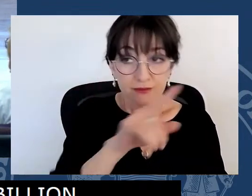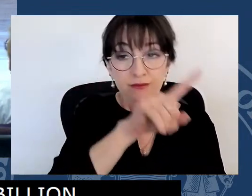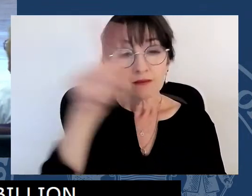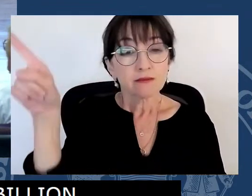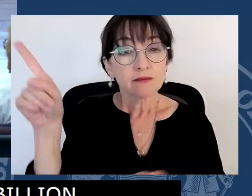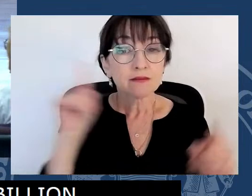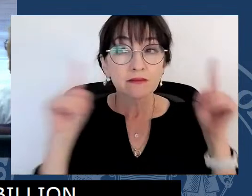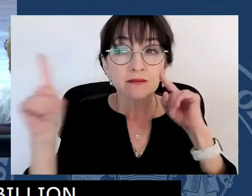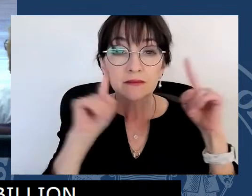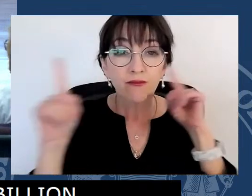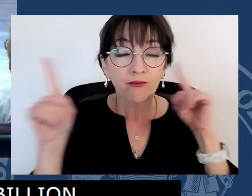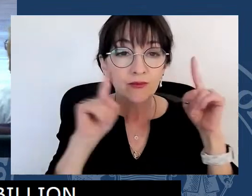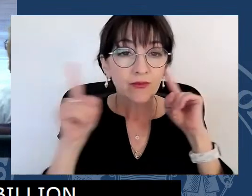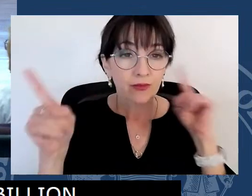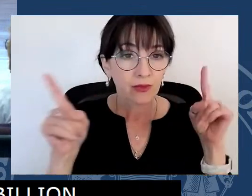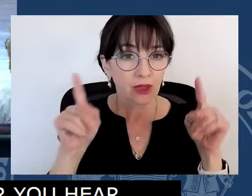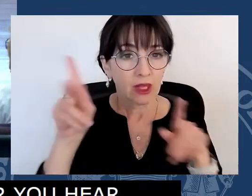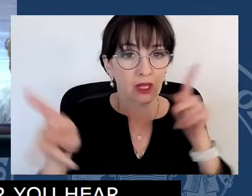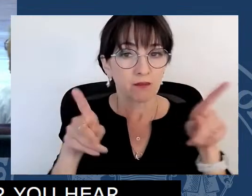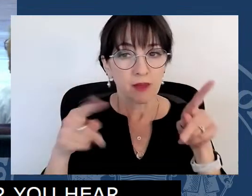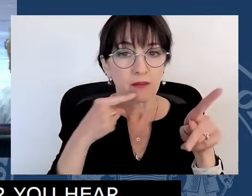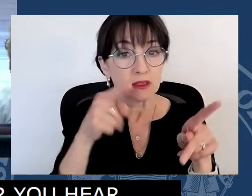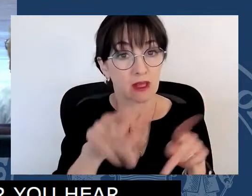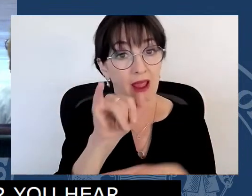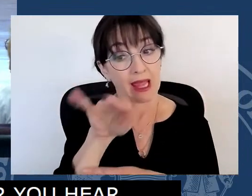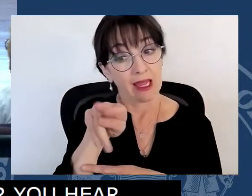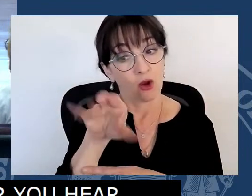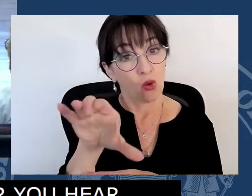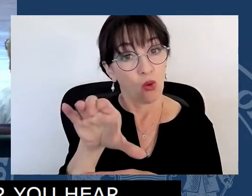incorporated, that $2 billion